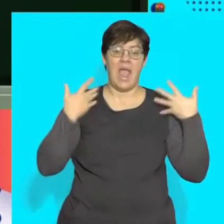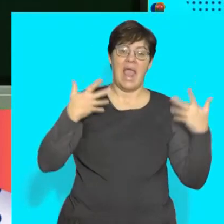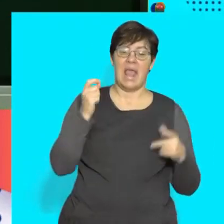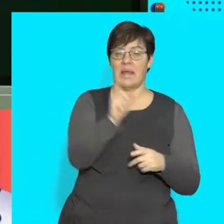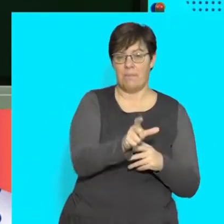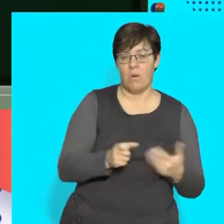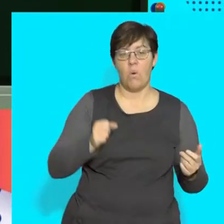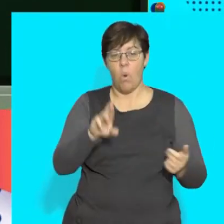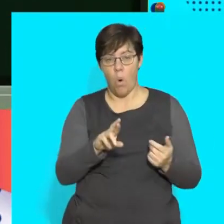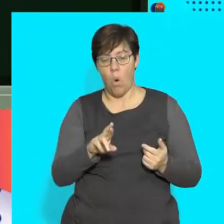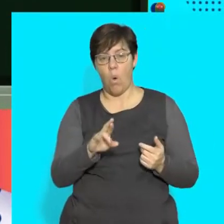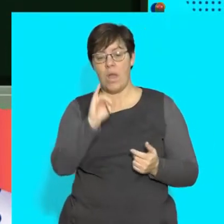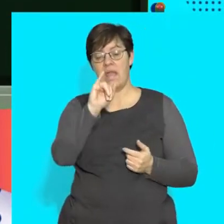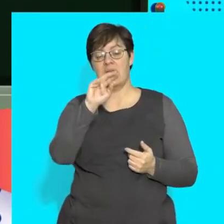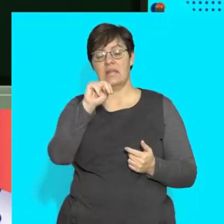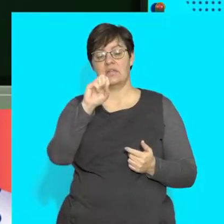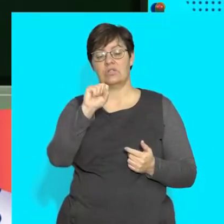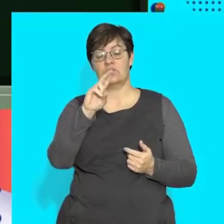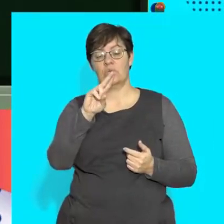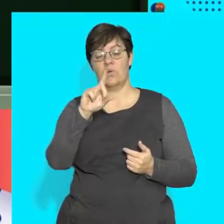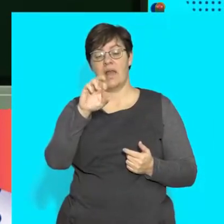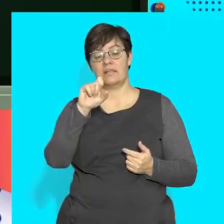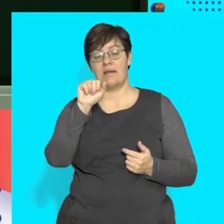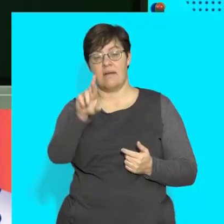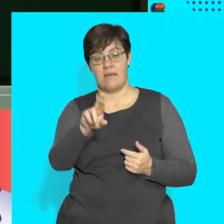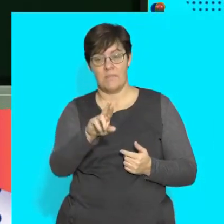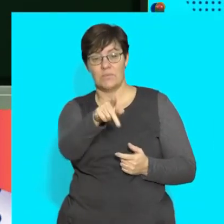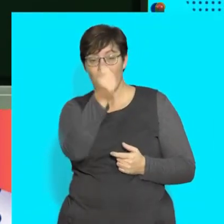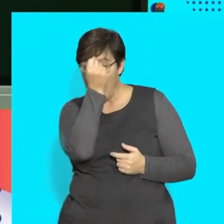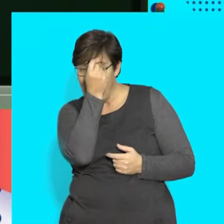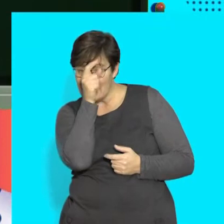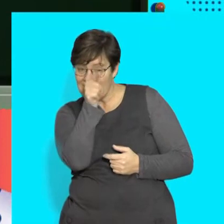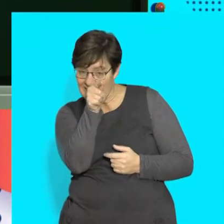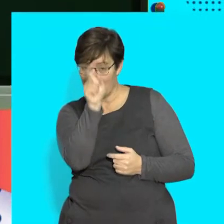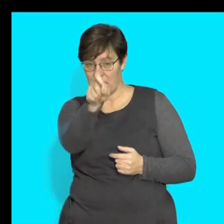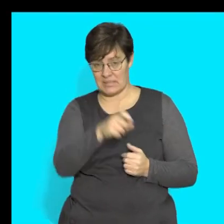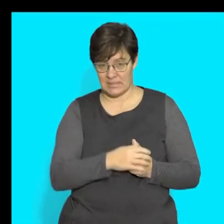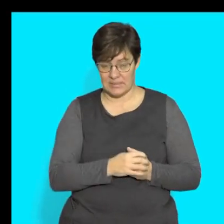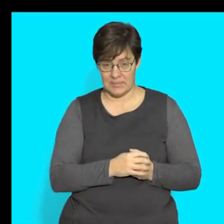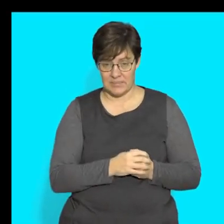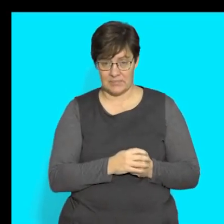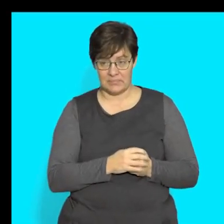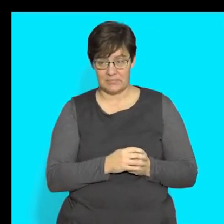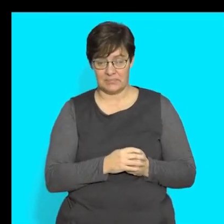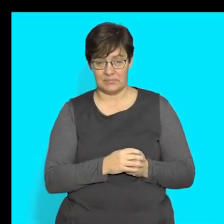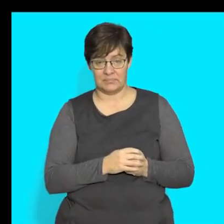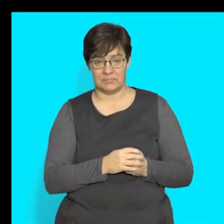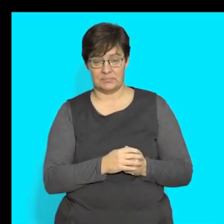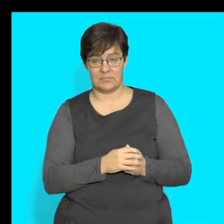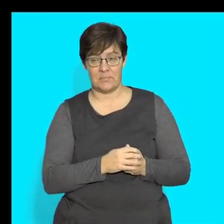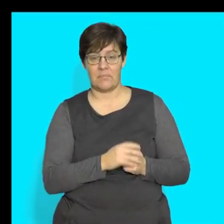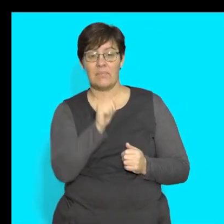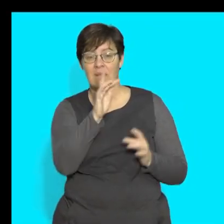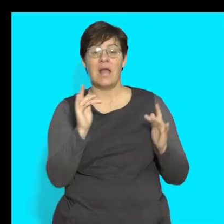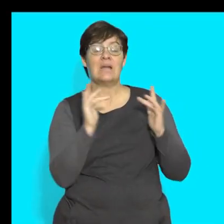air gap, or it could be an insulator. But it's important for us to understand. So at this point,